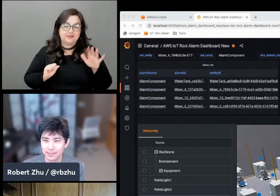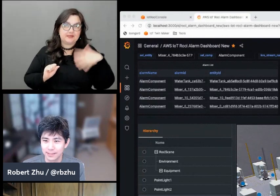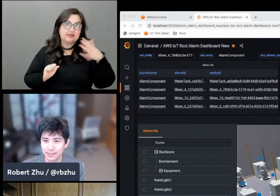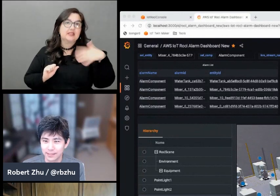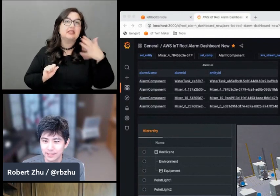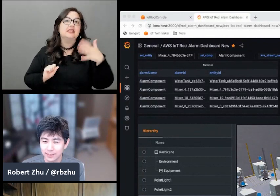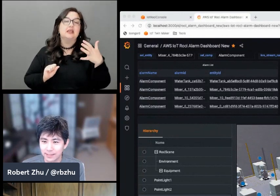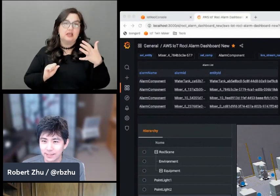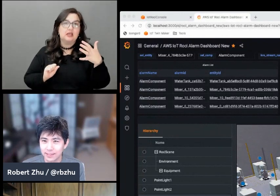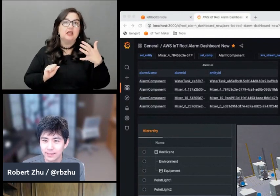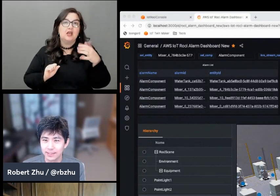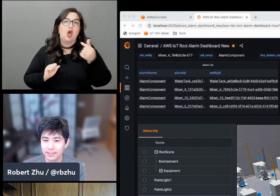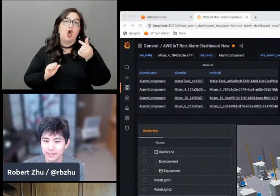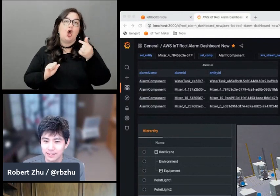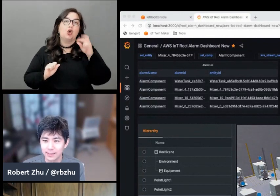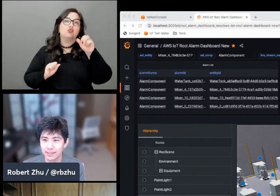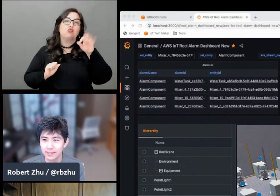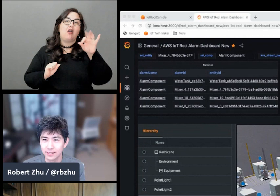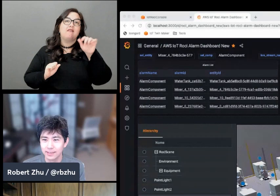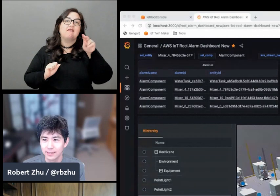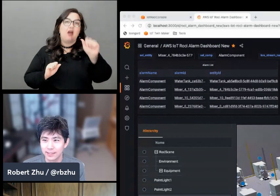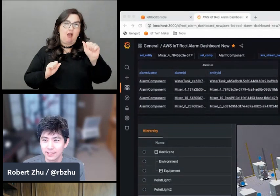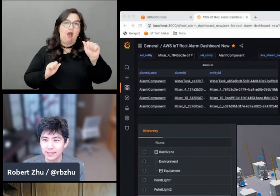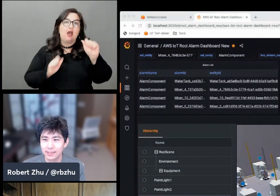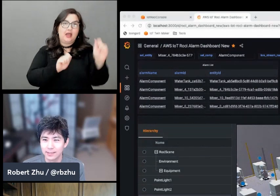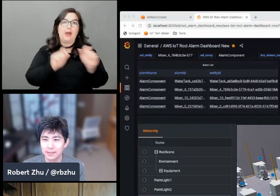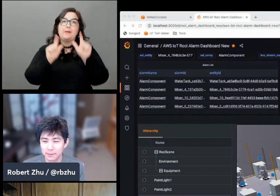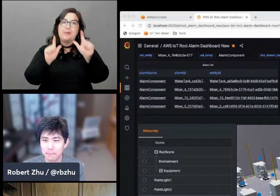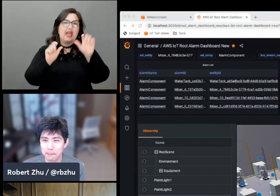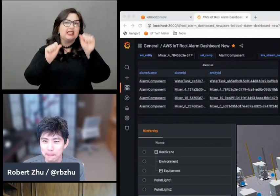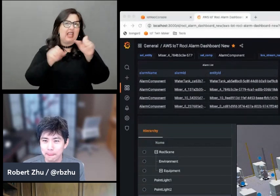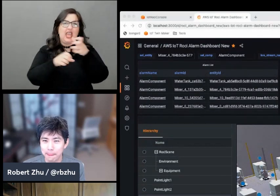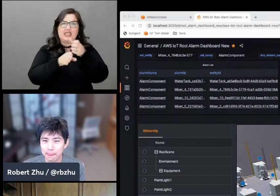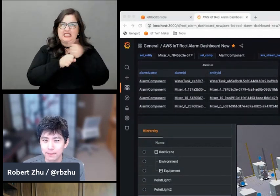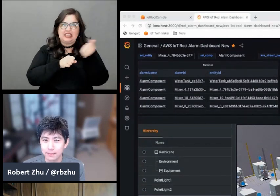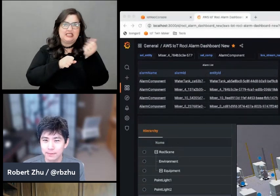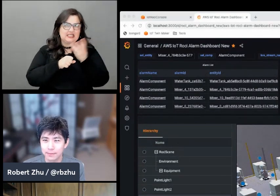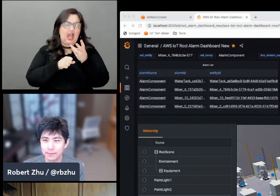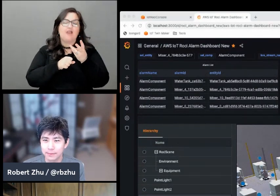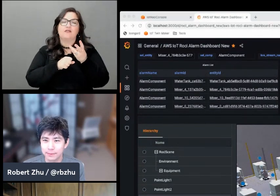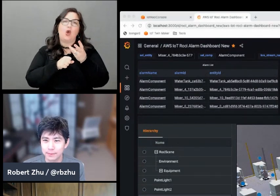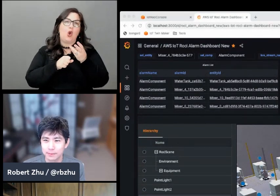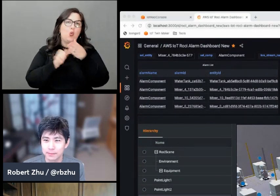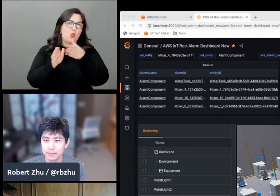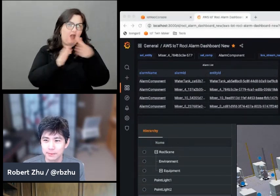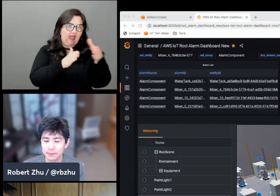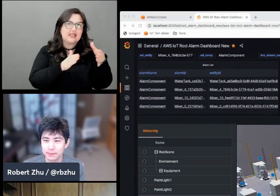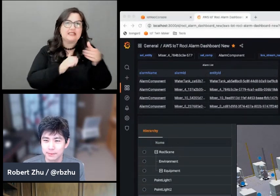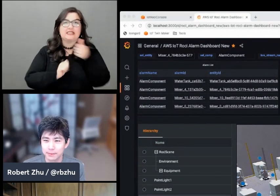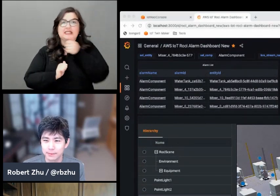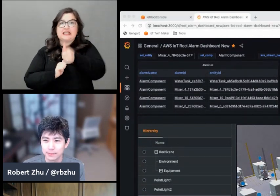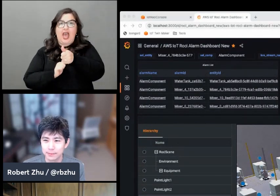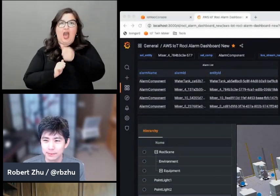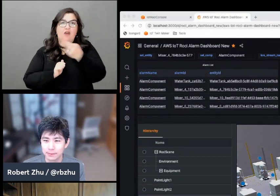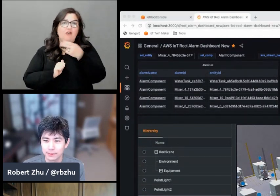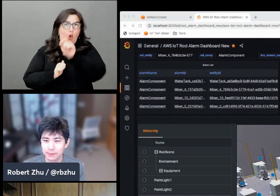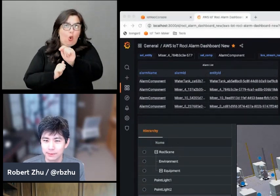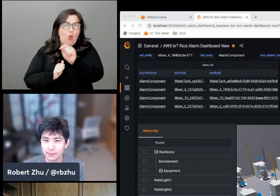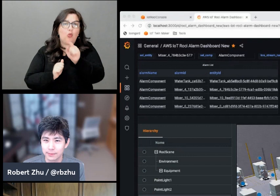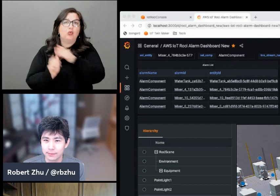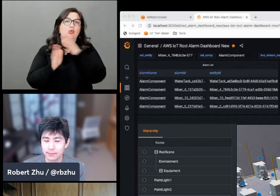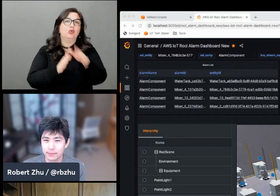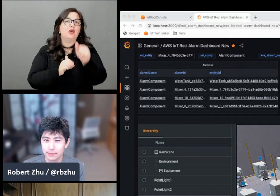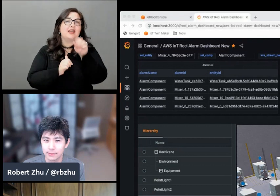as I said, there's a Grafana page. You can get Grafana in several ways. You can self-host it. You can use AWS